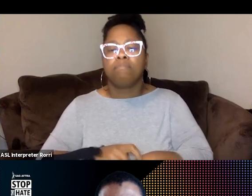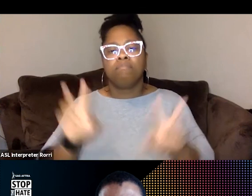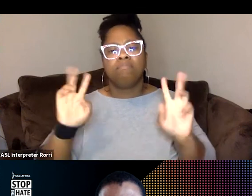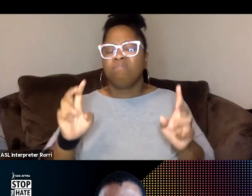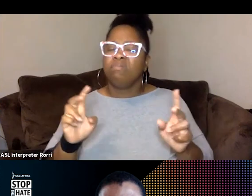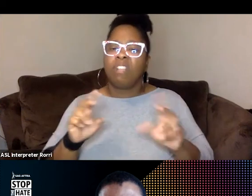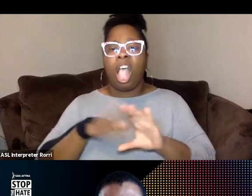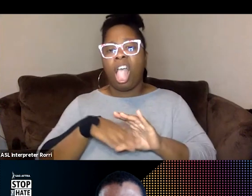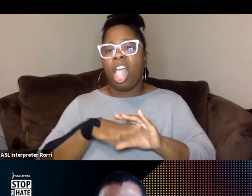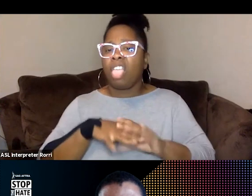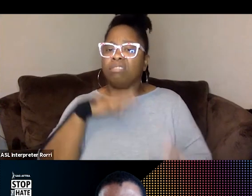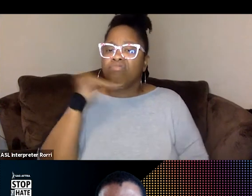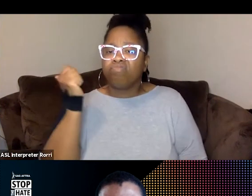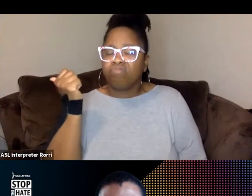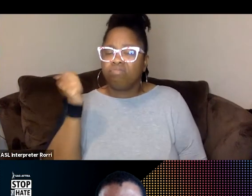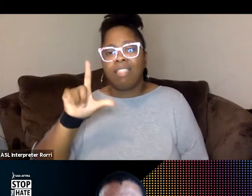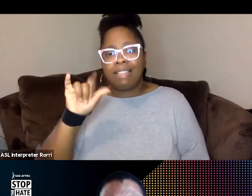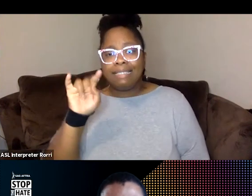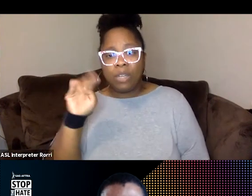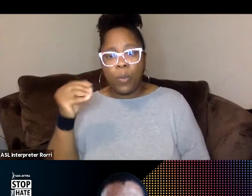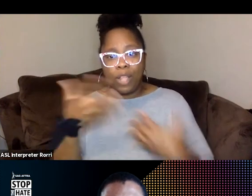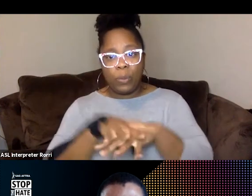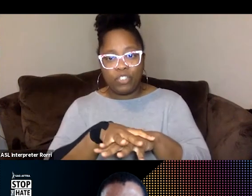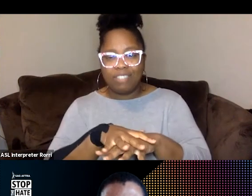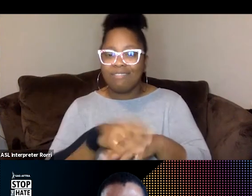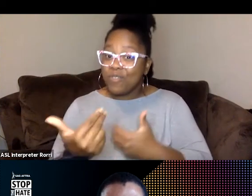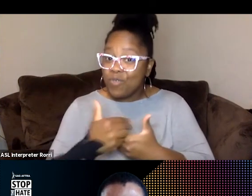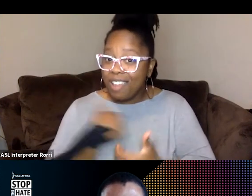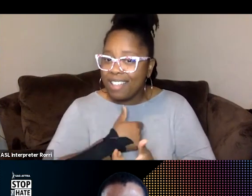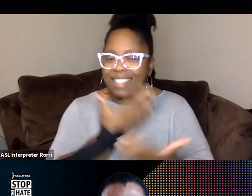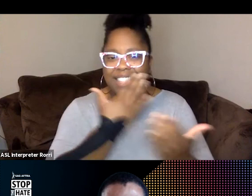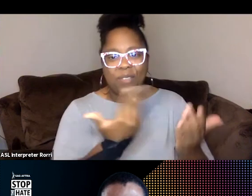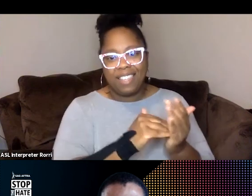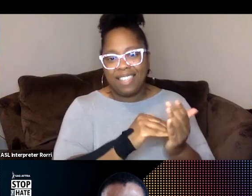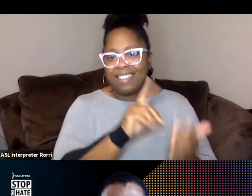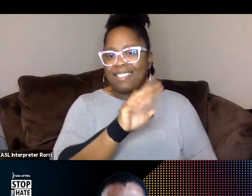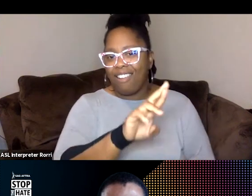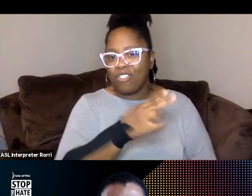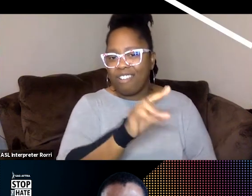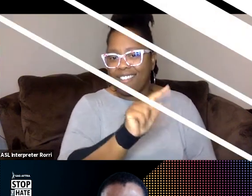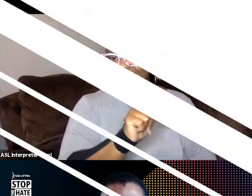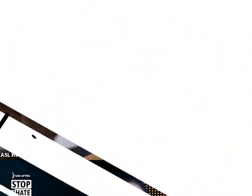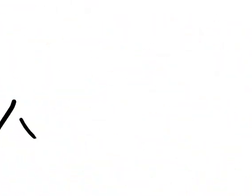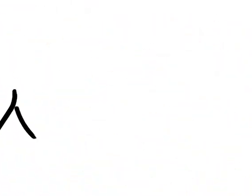Information Can Drive Latino Inclusion. So I hope you join us. Thank you again, Dr. Hunt, and have a great day.